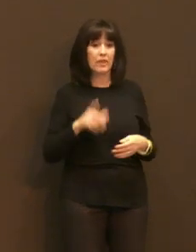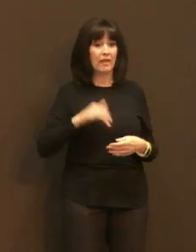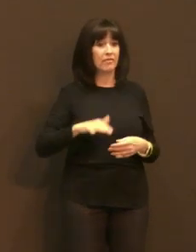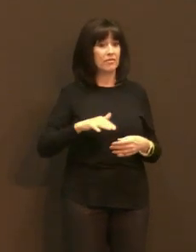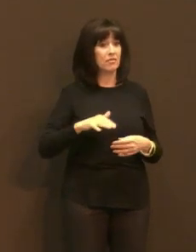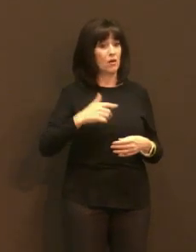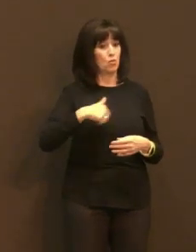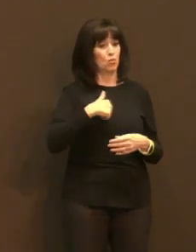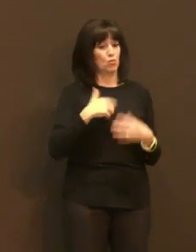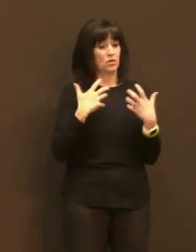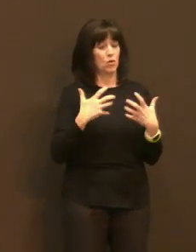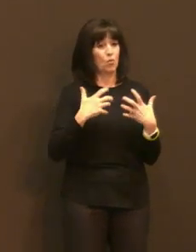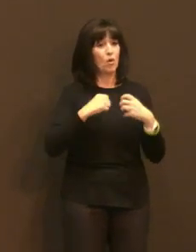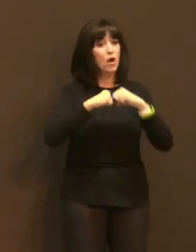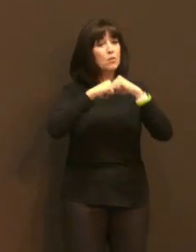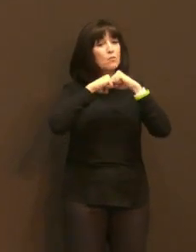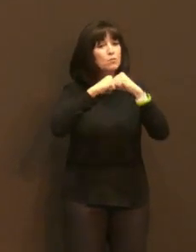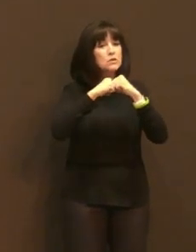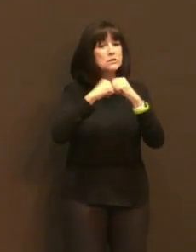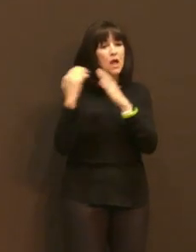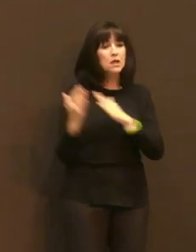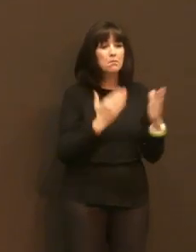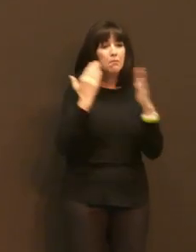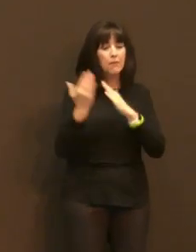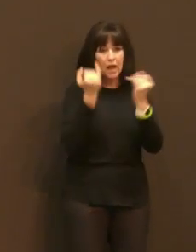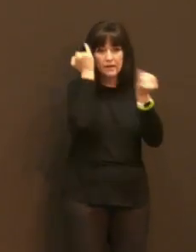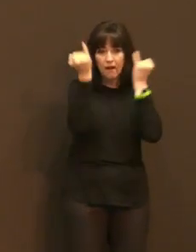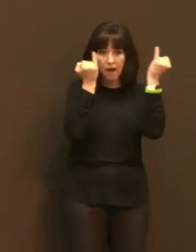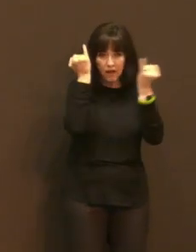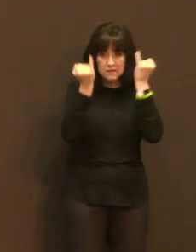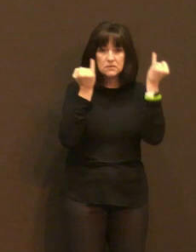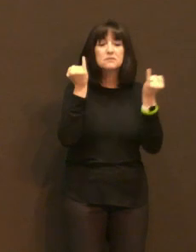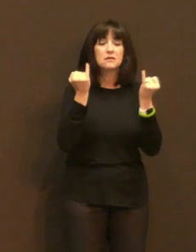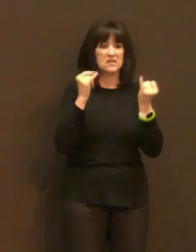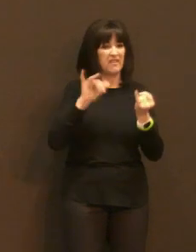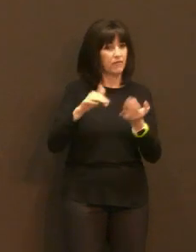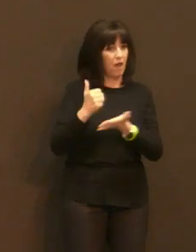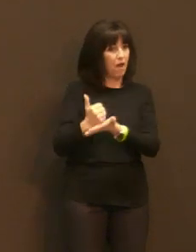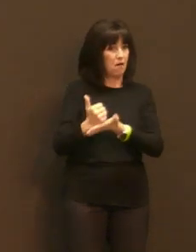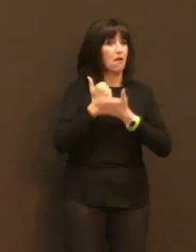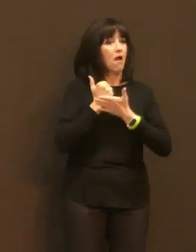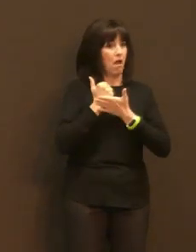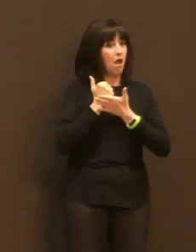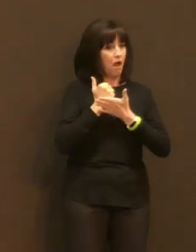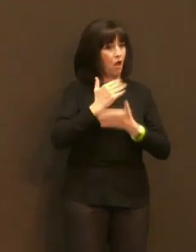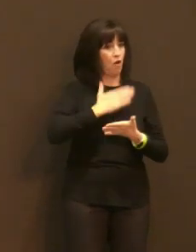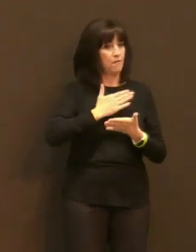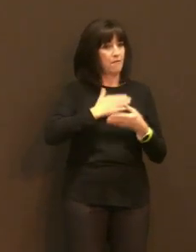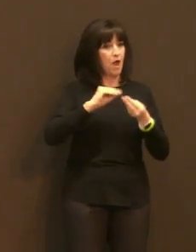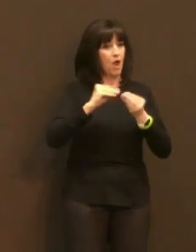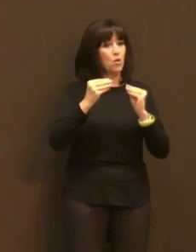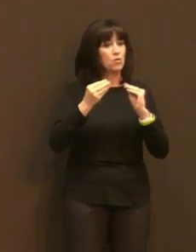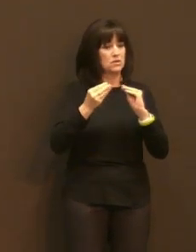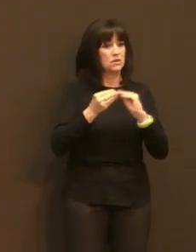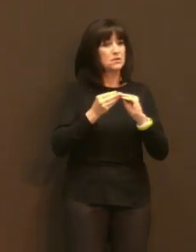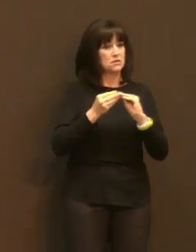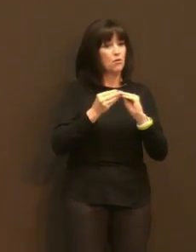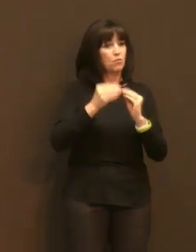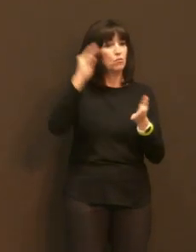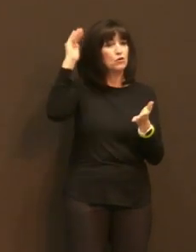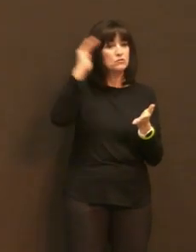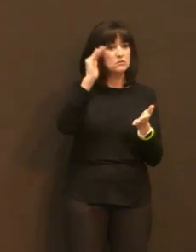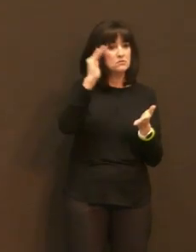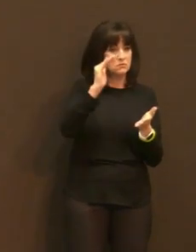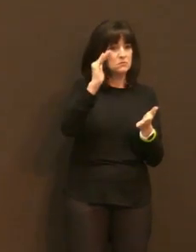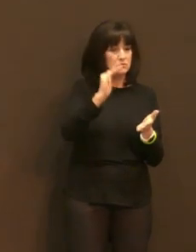the last month and a half are assisting us in really keeping the hospitalizations to a point where